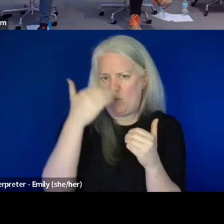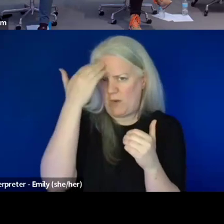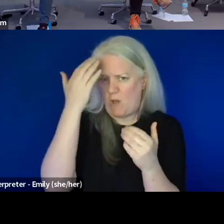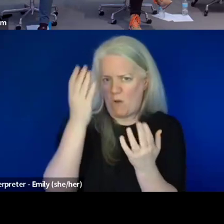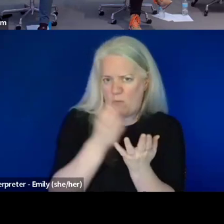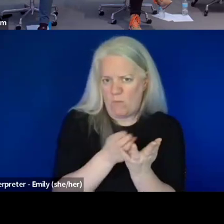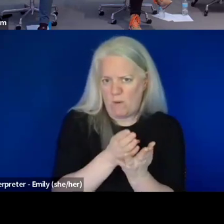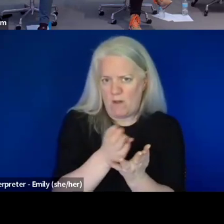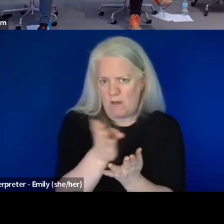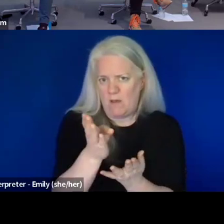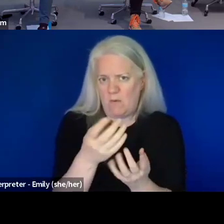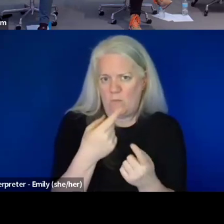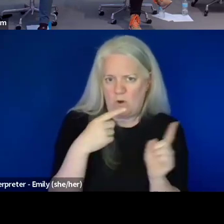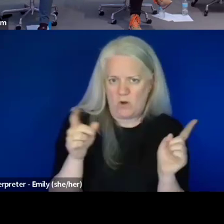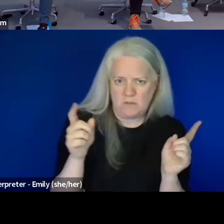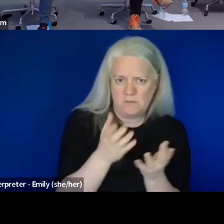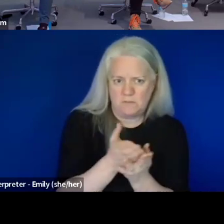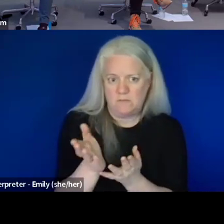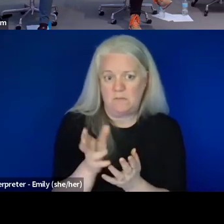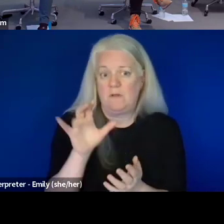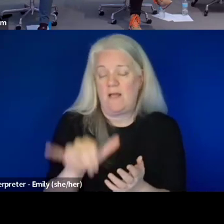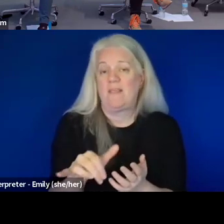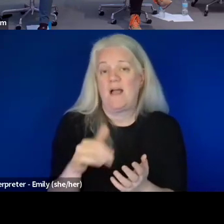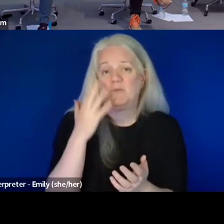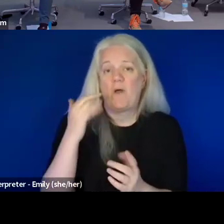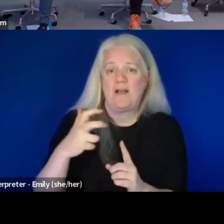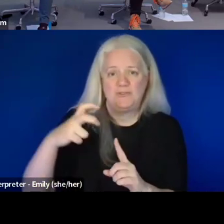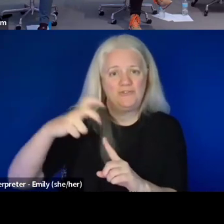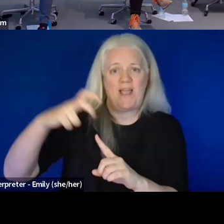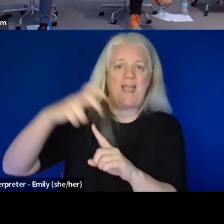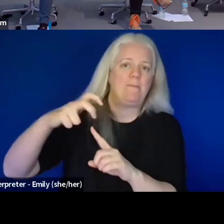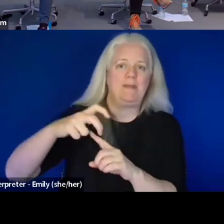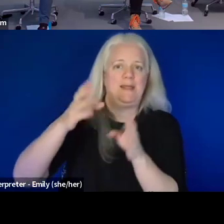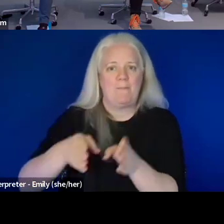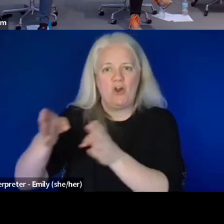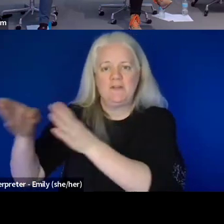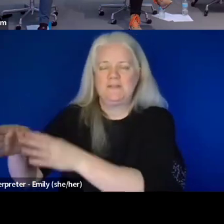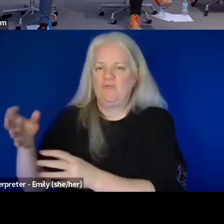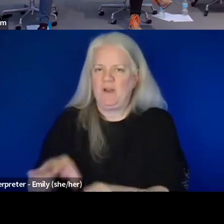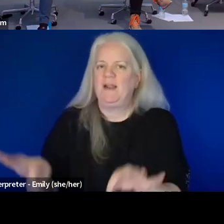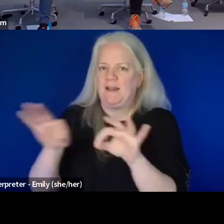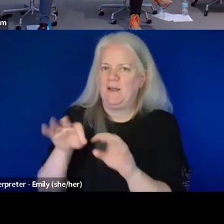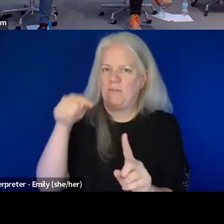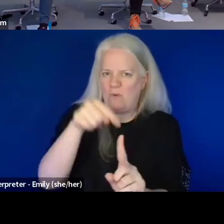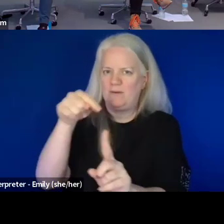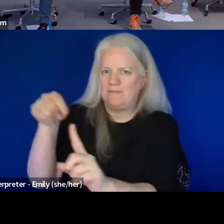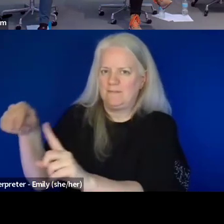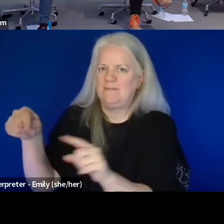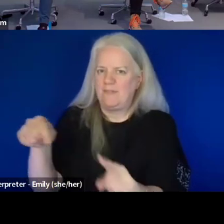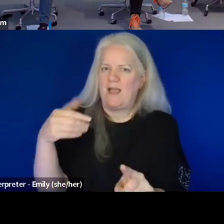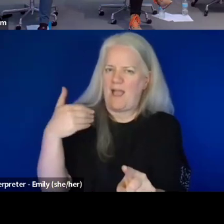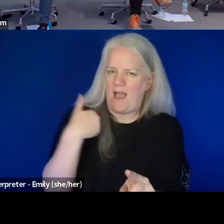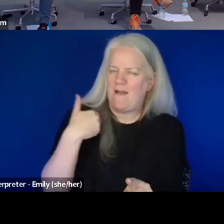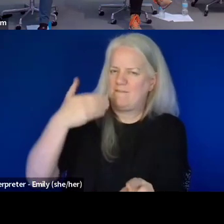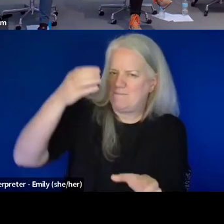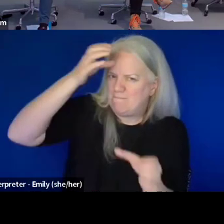that's another example of why champions are really so important, is because they have that really fundamental knowledge or insider